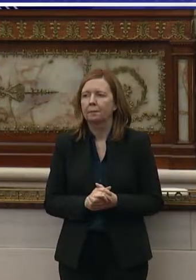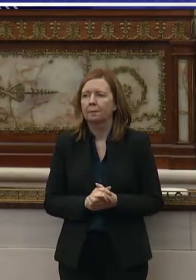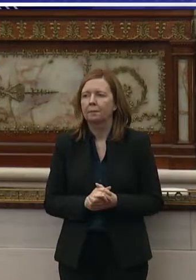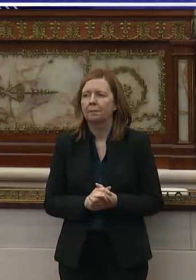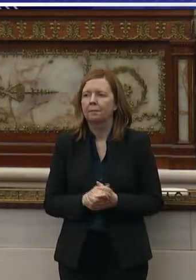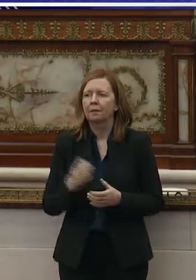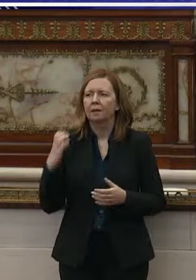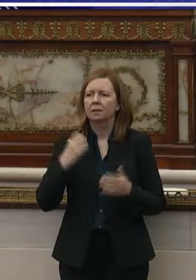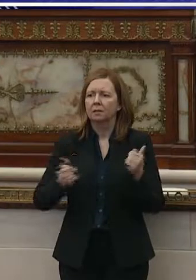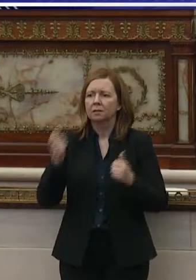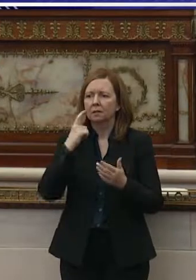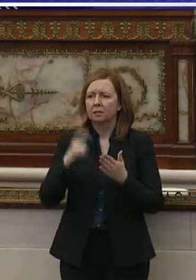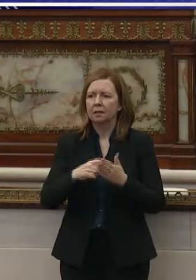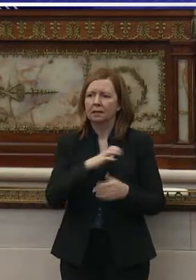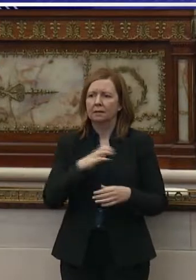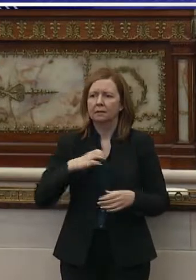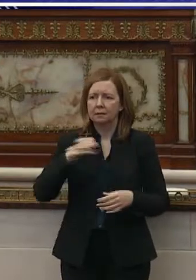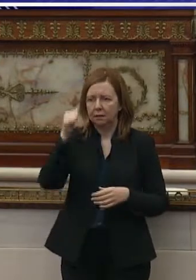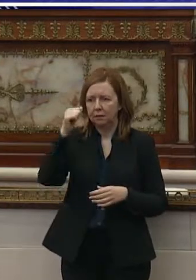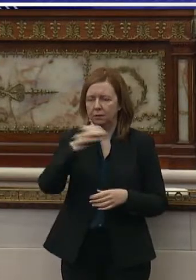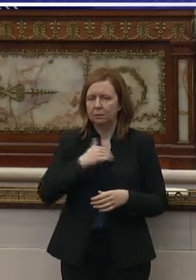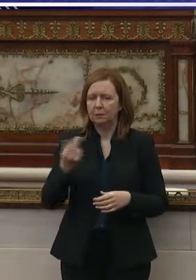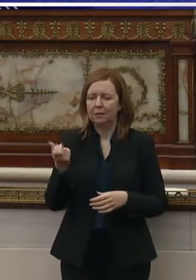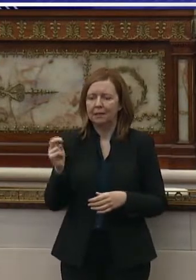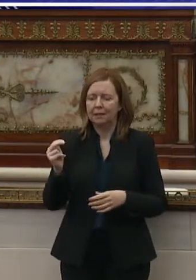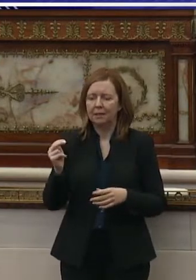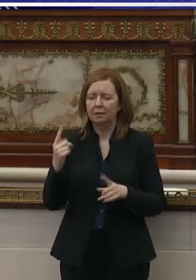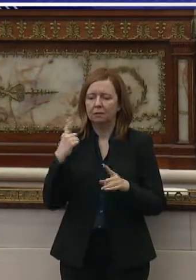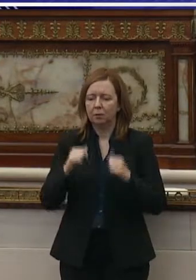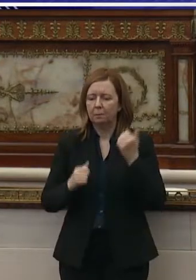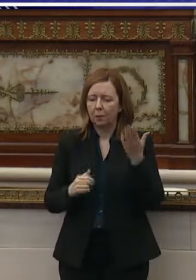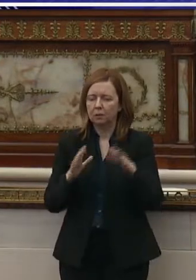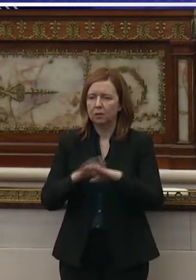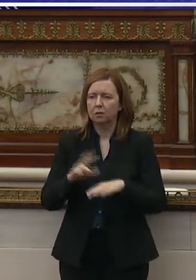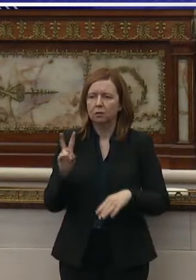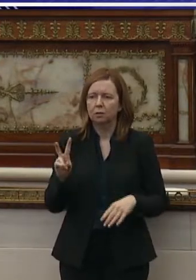The chair recognizes Councilmember Heenan for a motion on Bill number